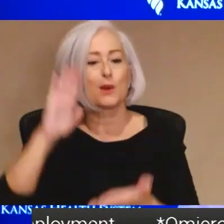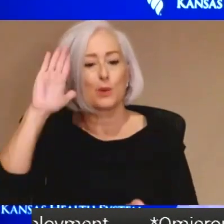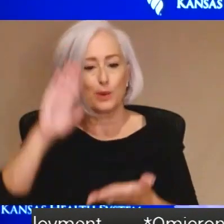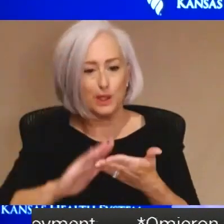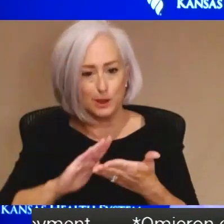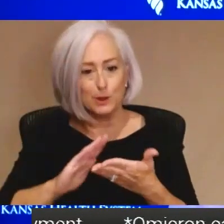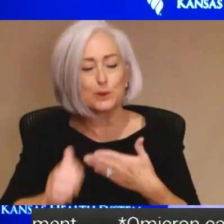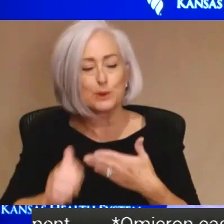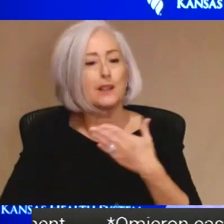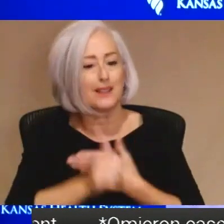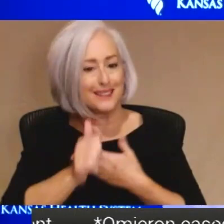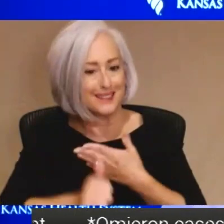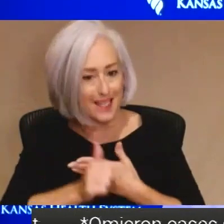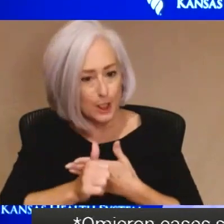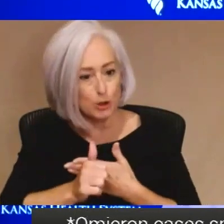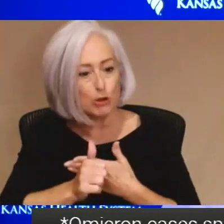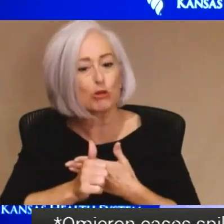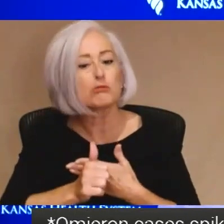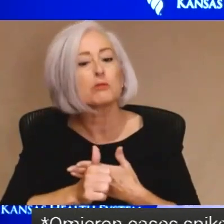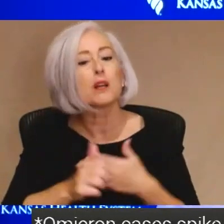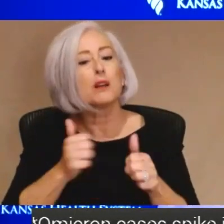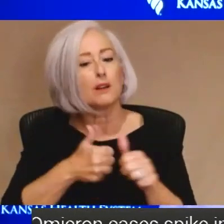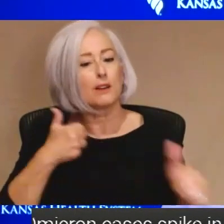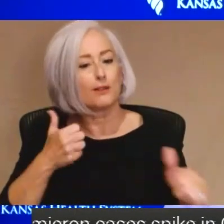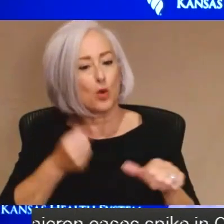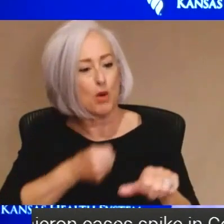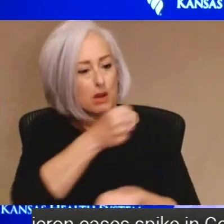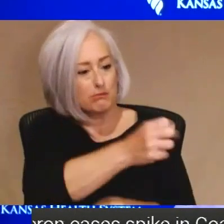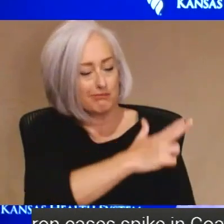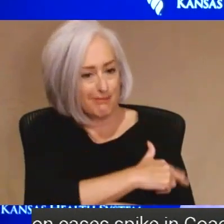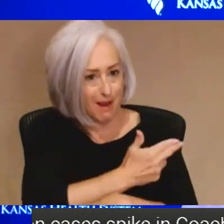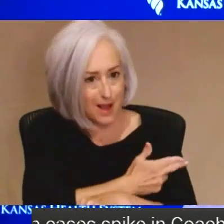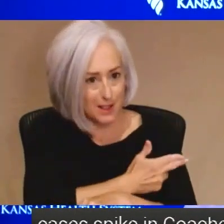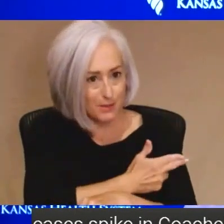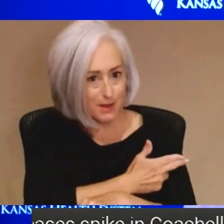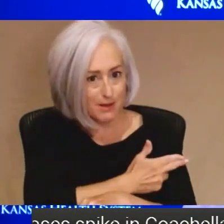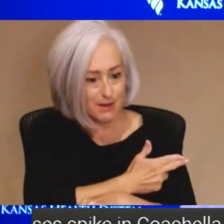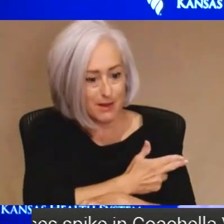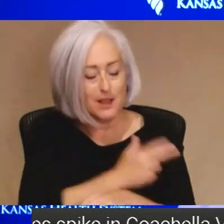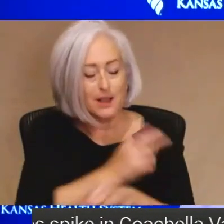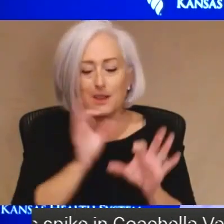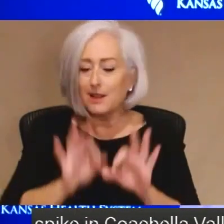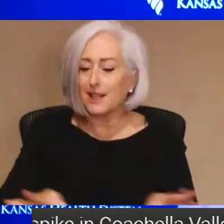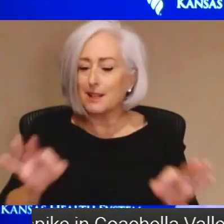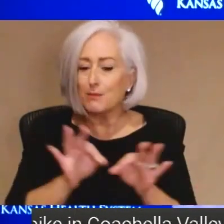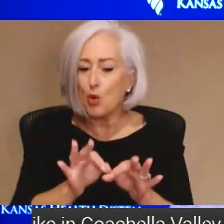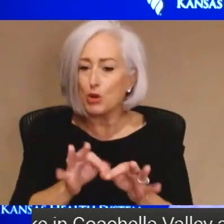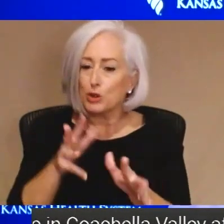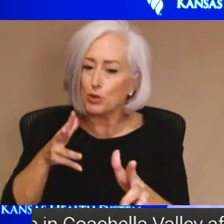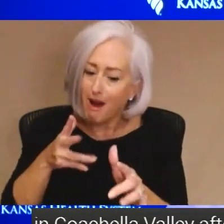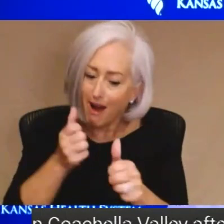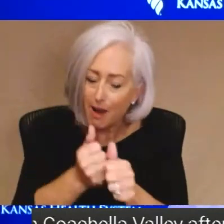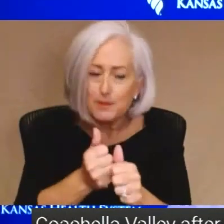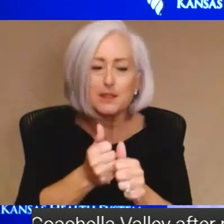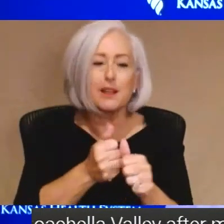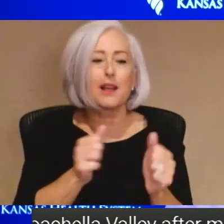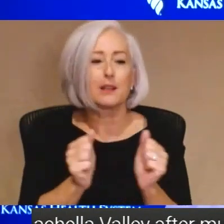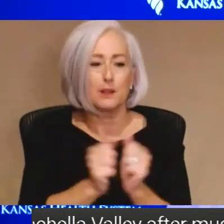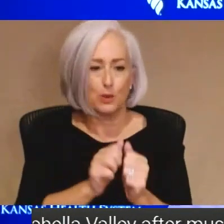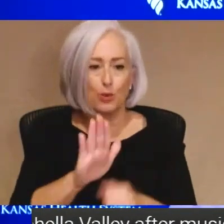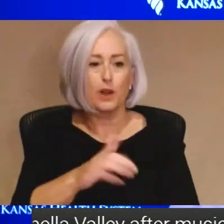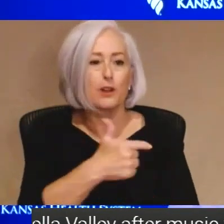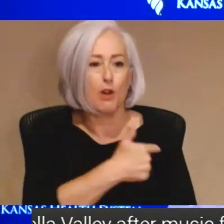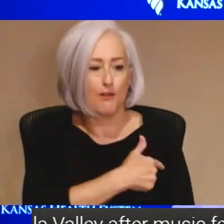you are up to date with your vaccination. And so that is what we have to continue to endorse, because what we really want is for you or your loved ones to stay out